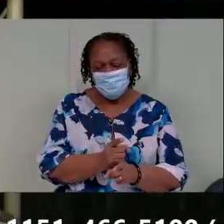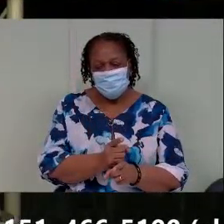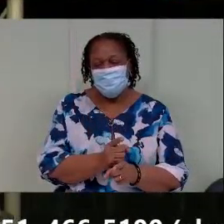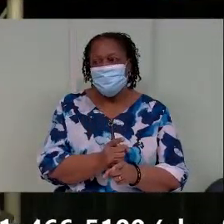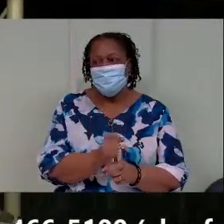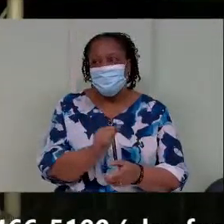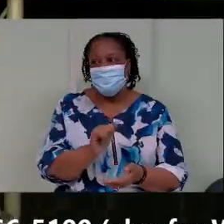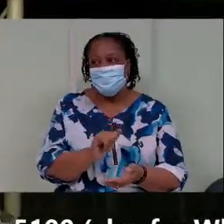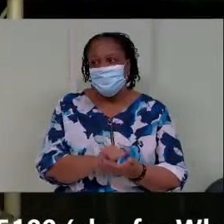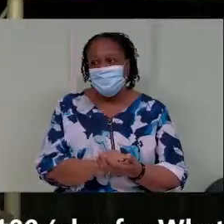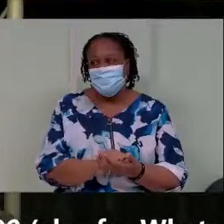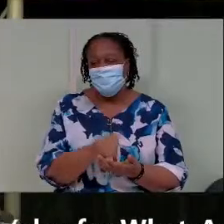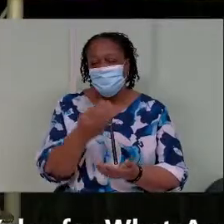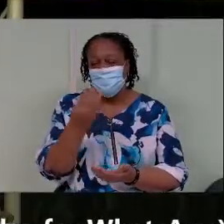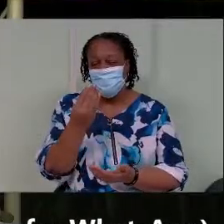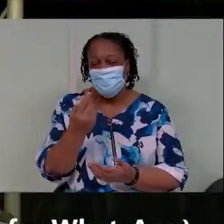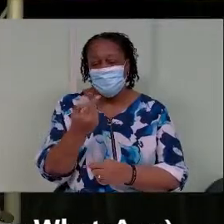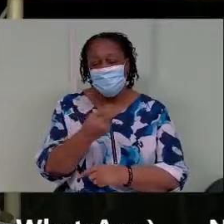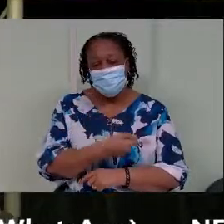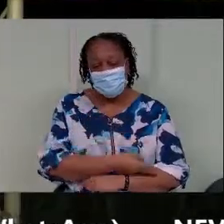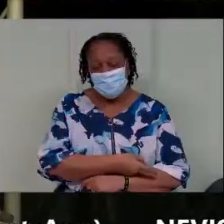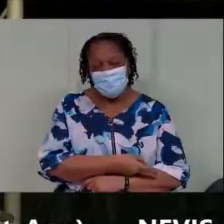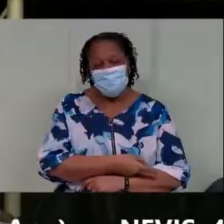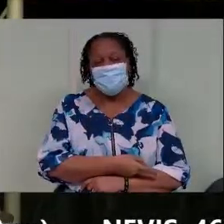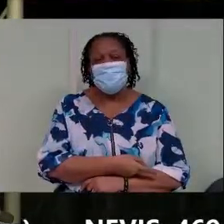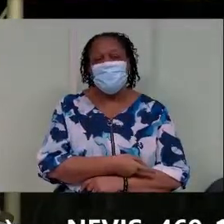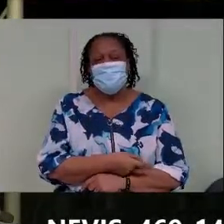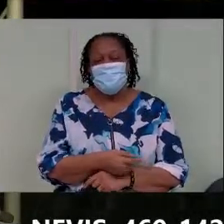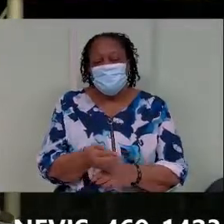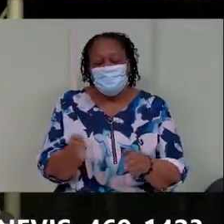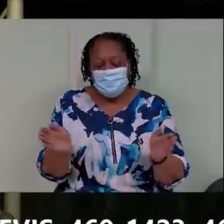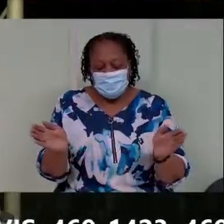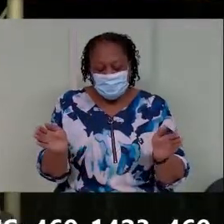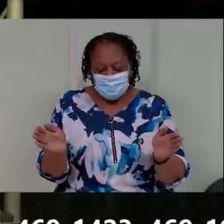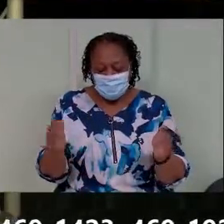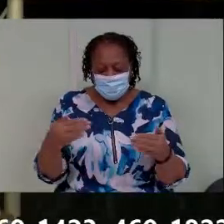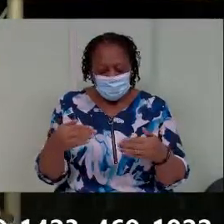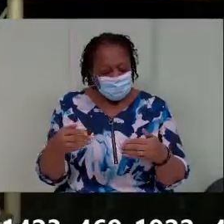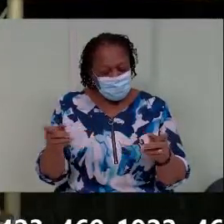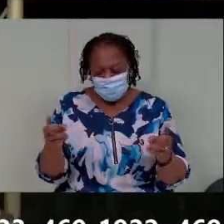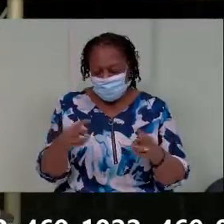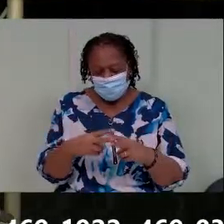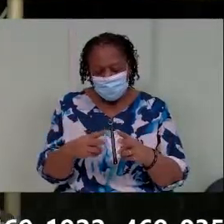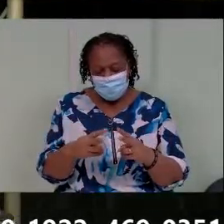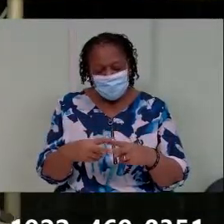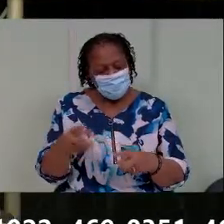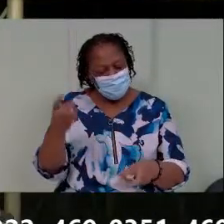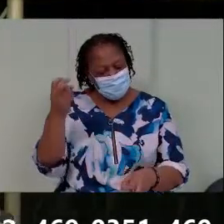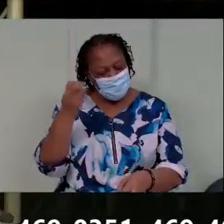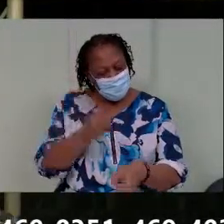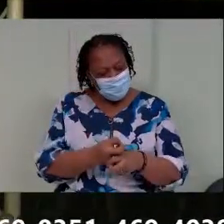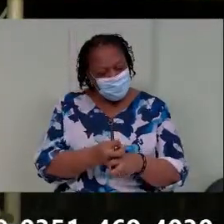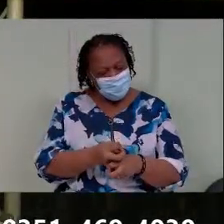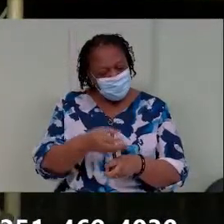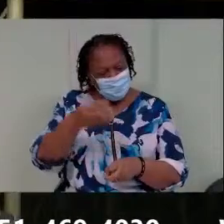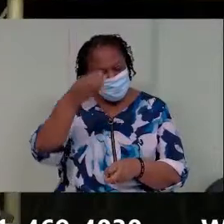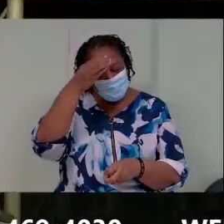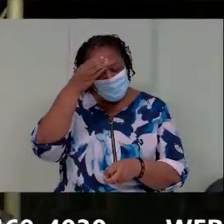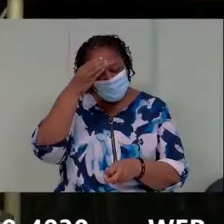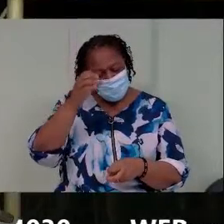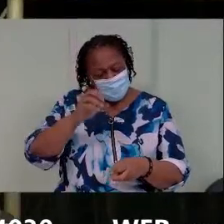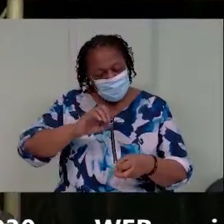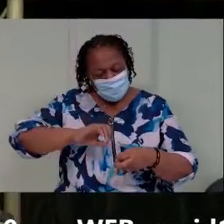are restricted for 14 days in a fixed space, it's very difficult psychologically.